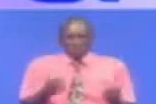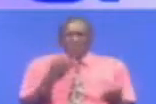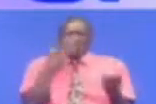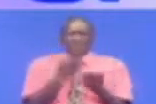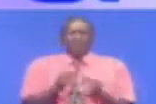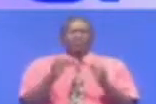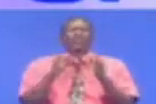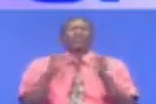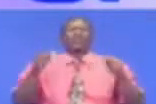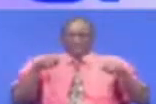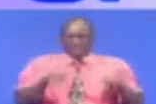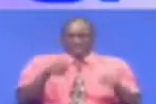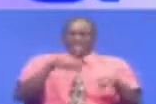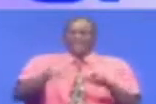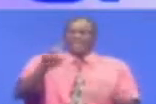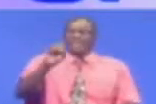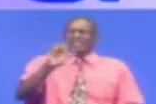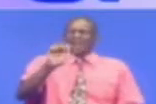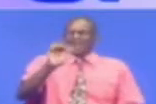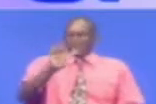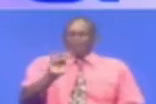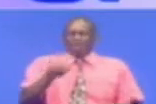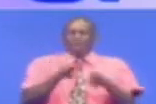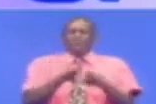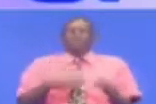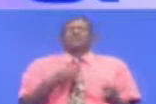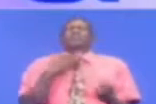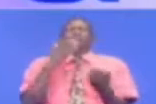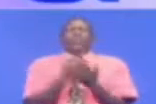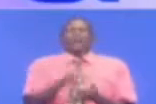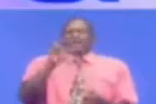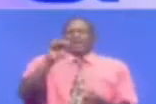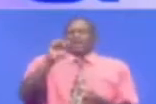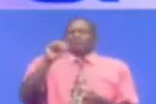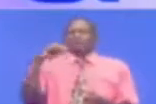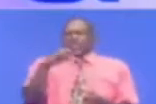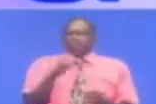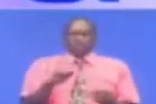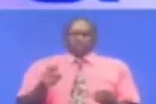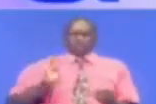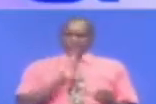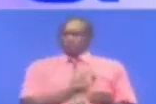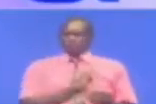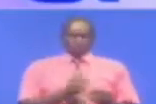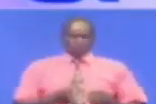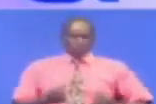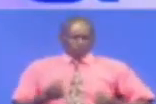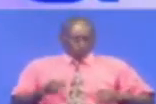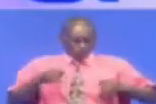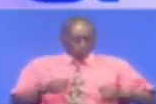Siala. I would also like to salute the NMG board for the courage to greenlight this